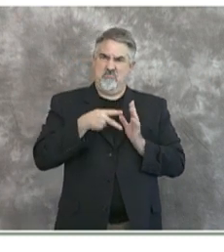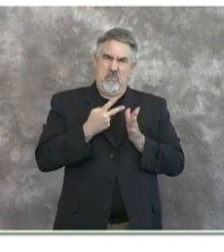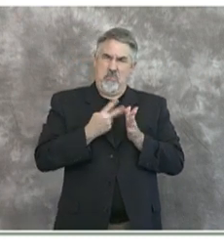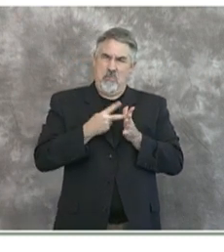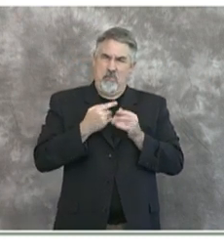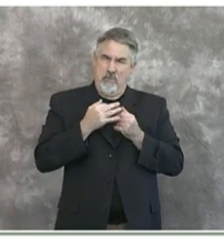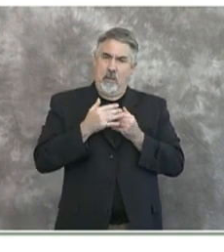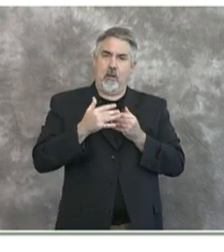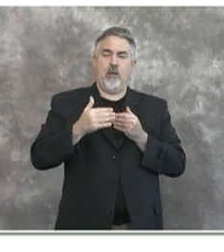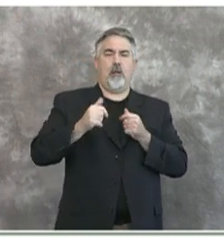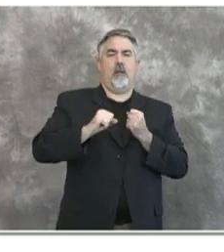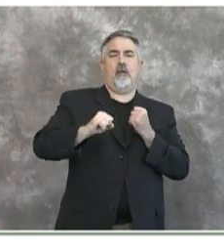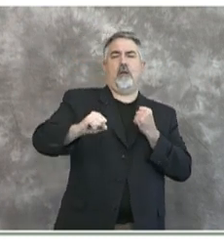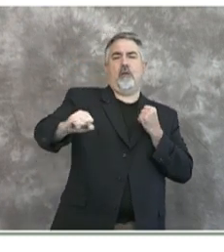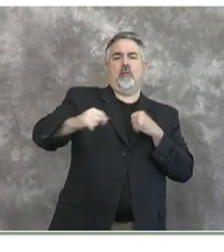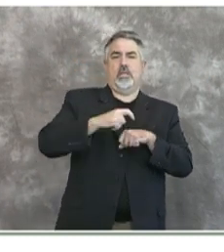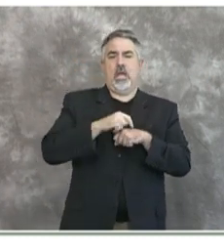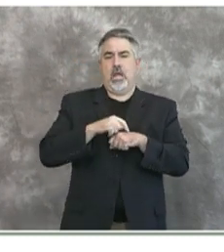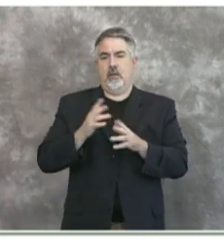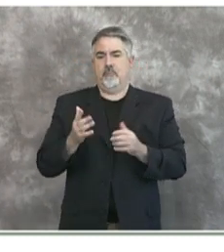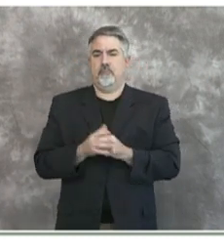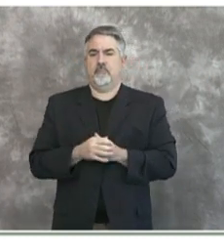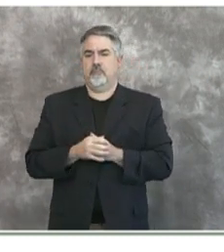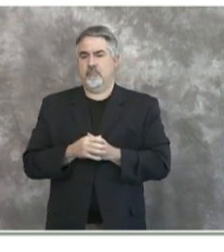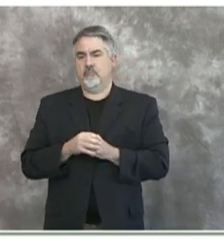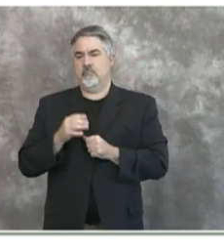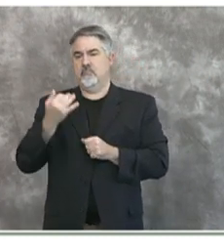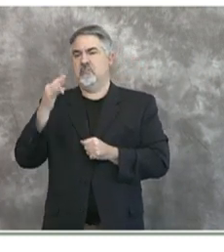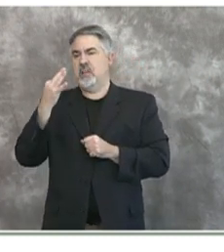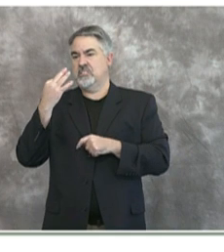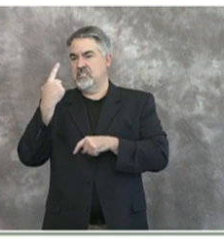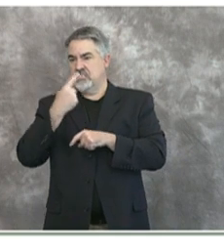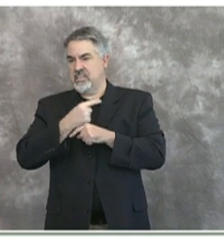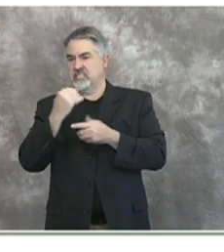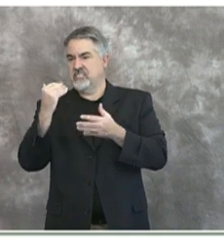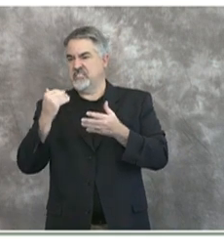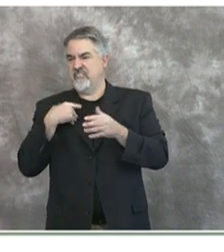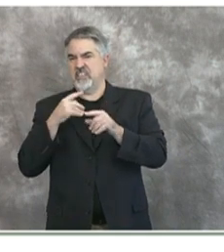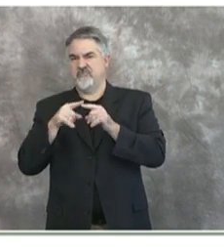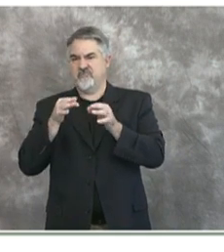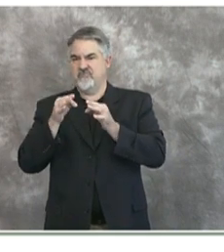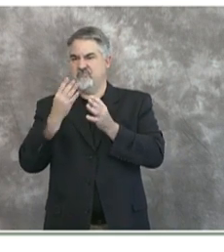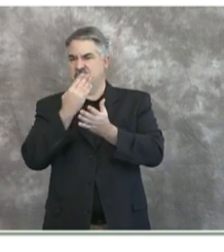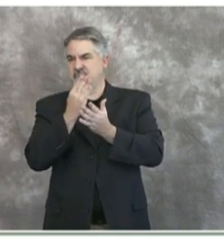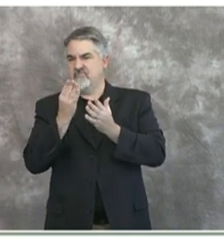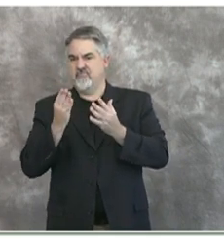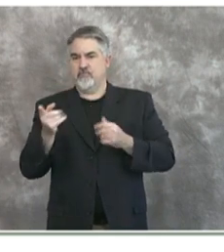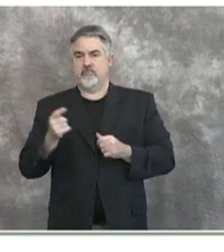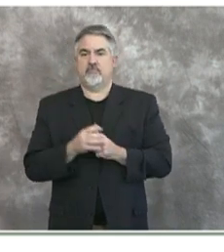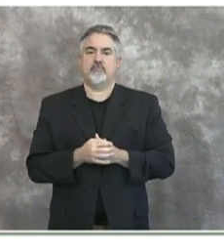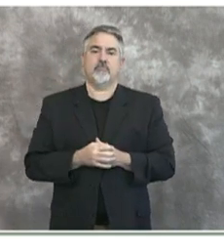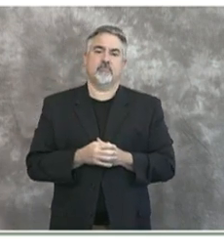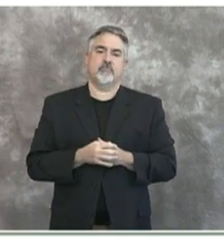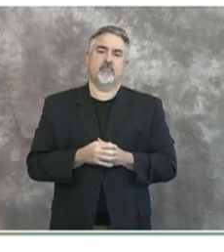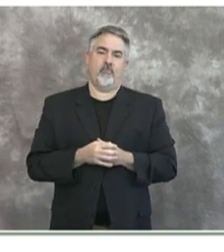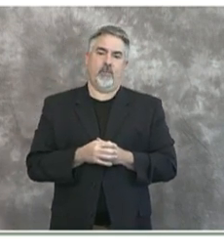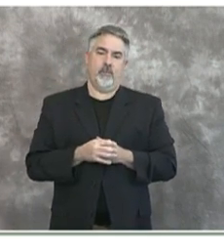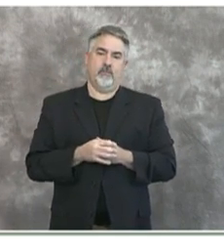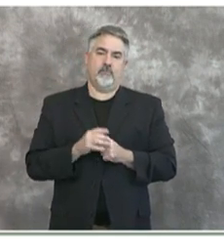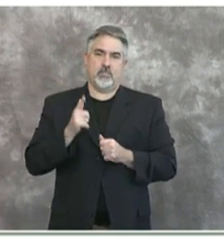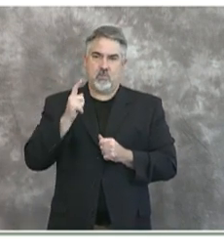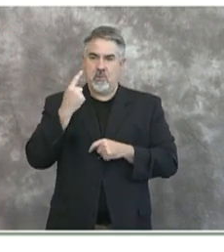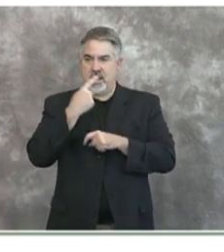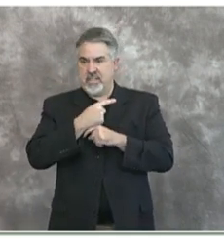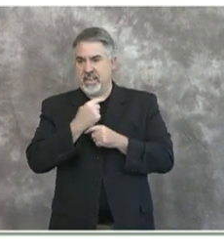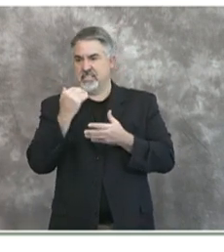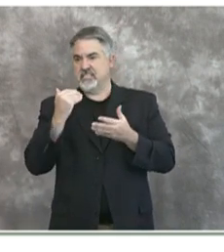doubling rate of every 19 days. ICUs is an increase of 7 for a doubling rate there of every 21 days. And deaths was an